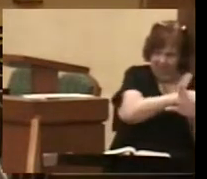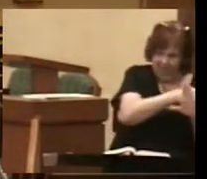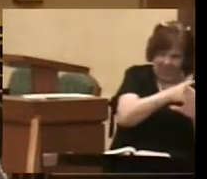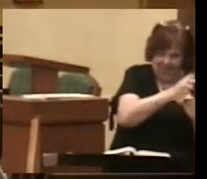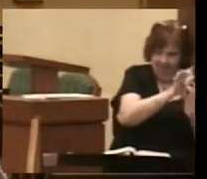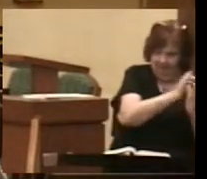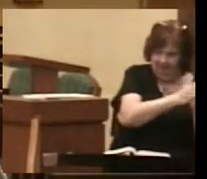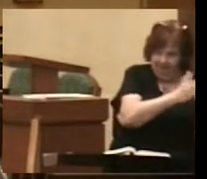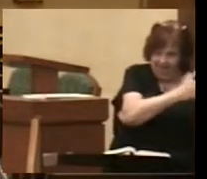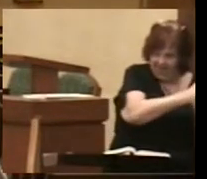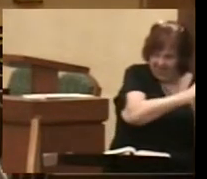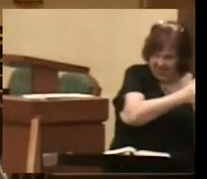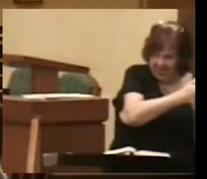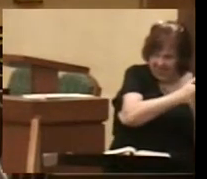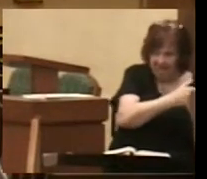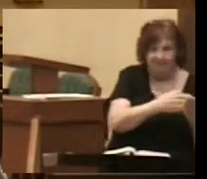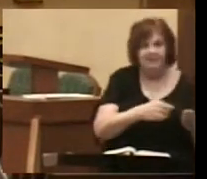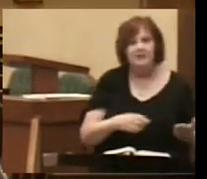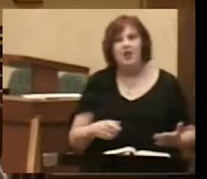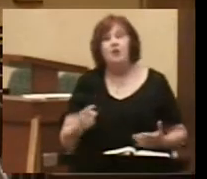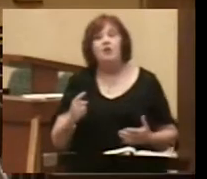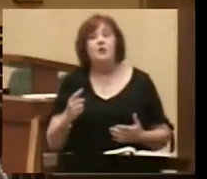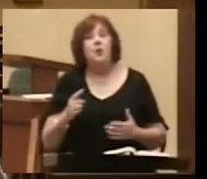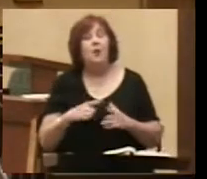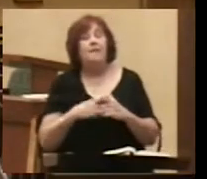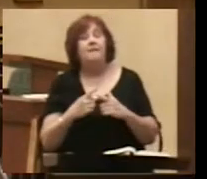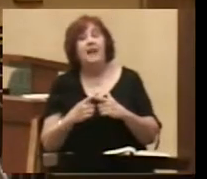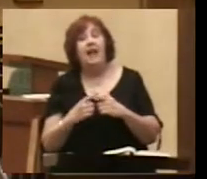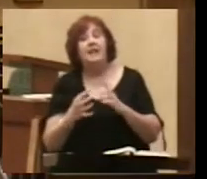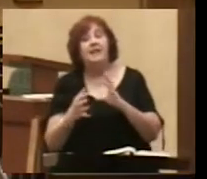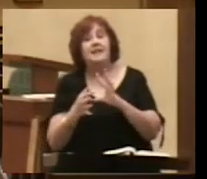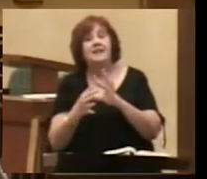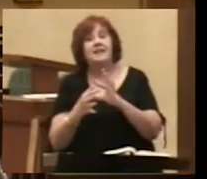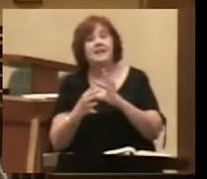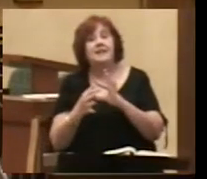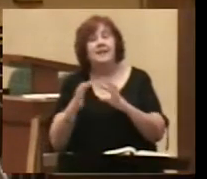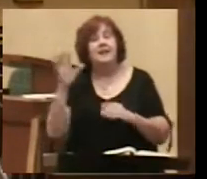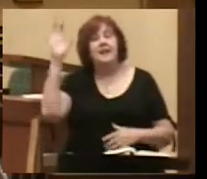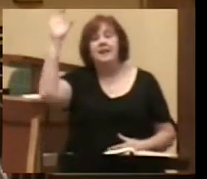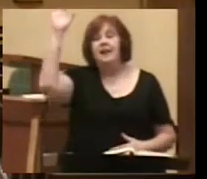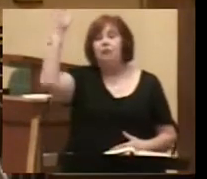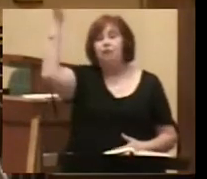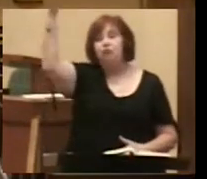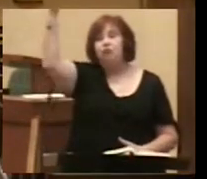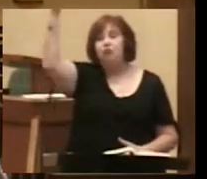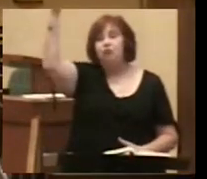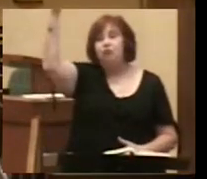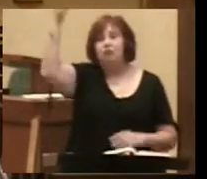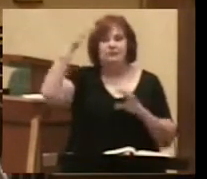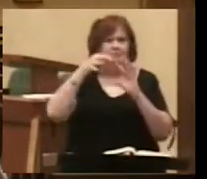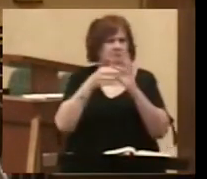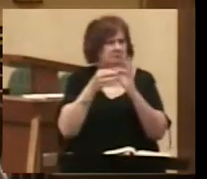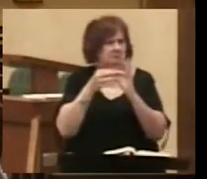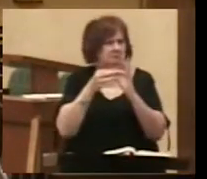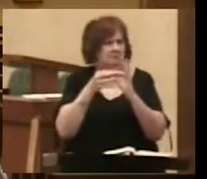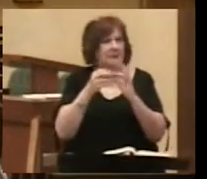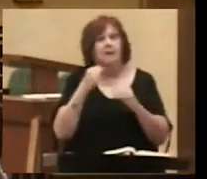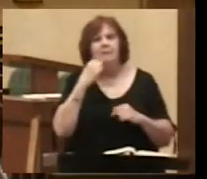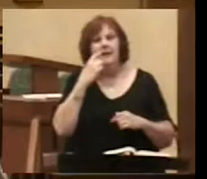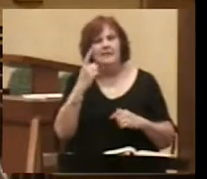epic tales that the narrator comes out onto the stage, as the narrator has been telling parts of the story through